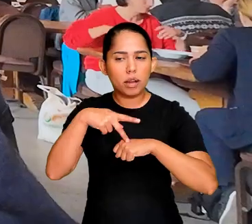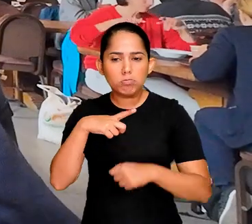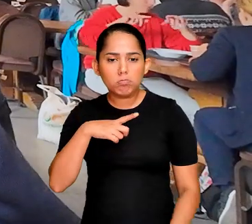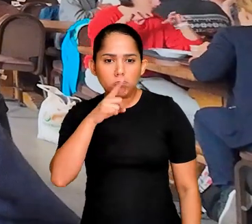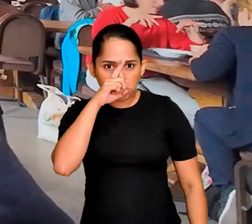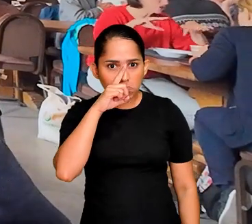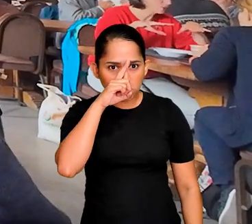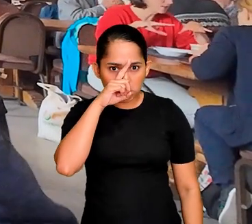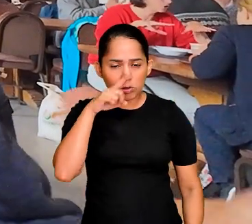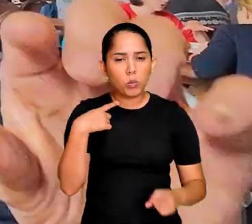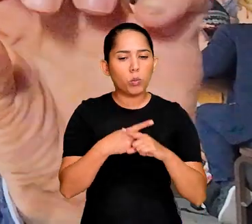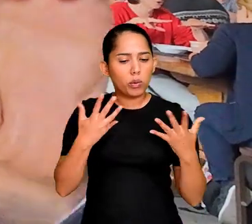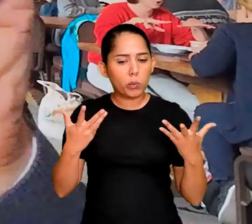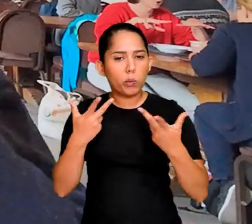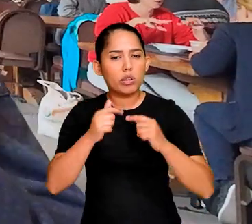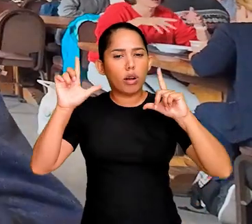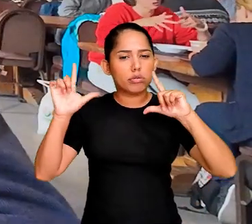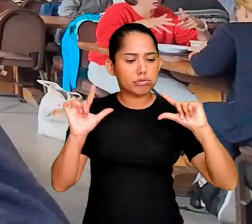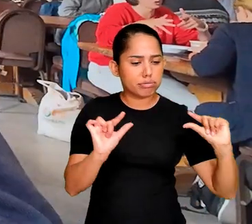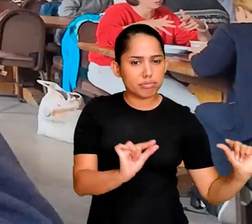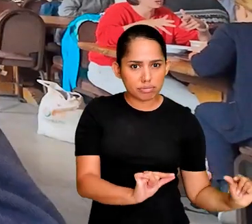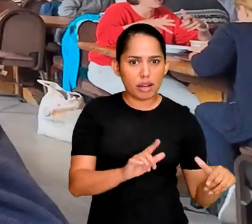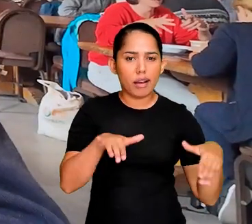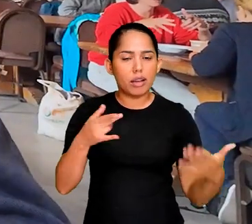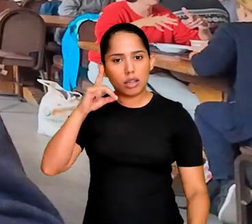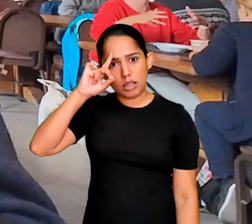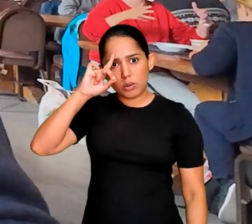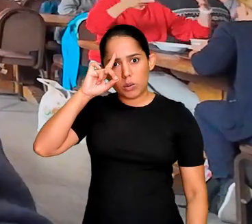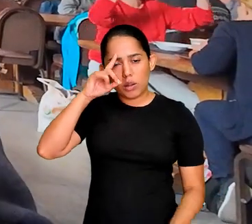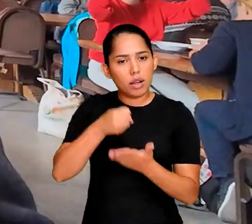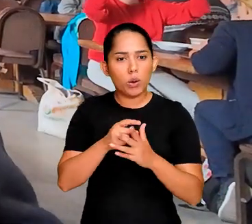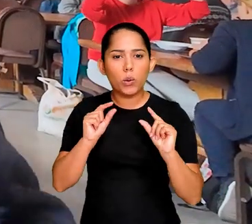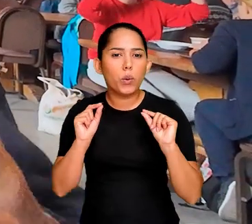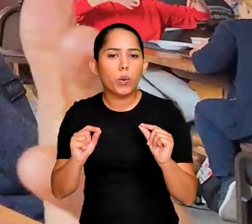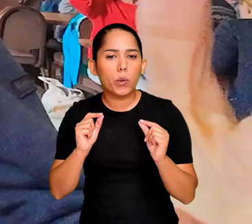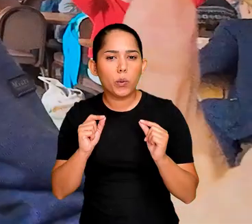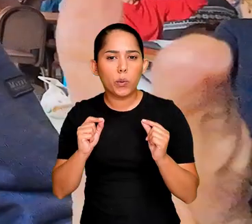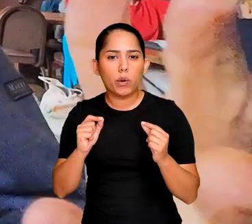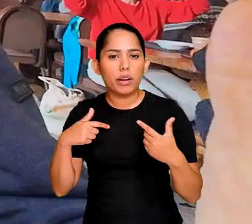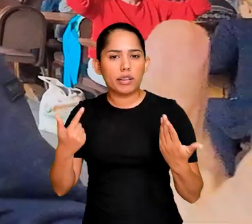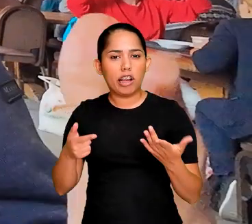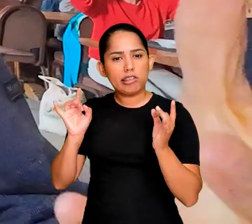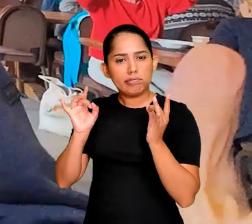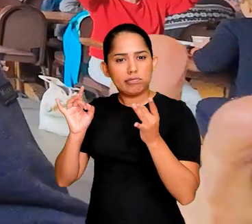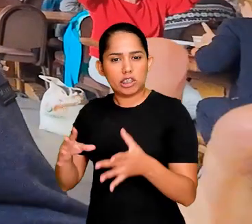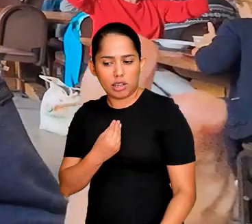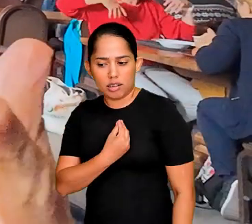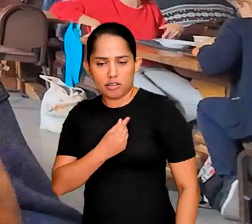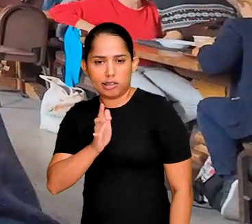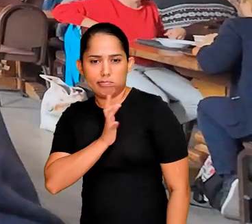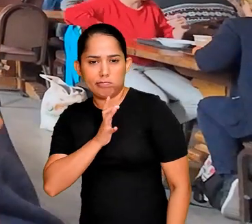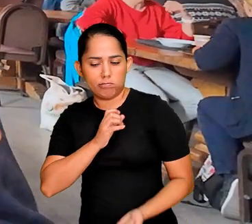bereft. The quality is going down and down, and so he decided to leave his rich